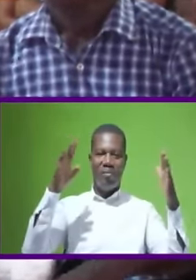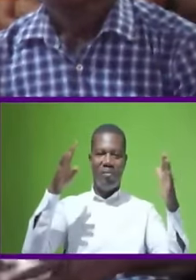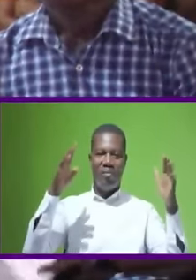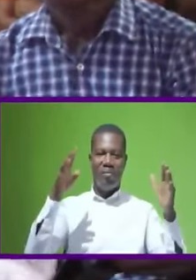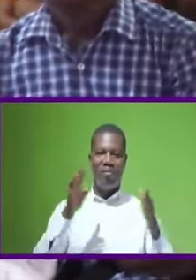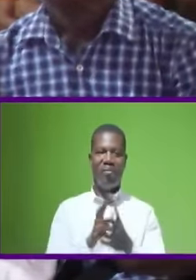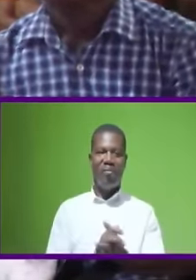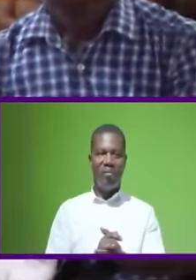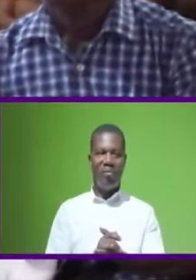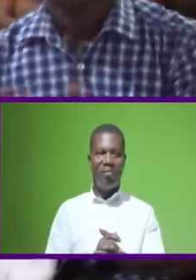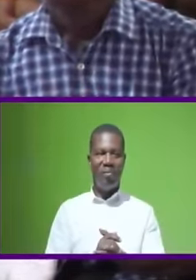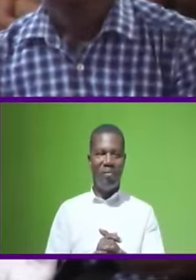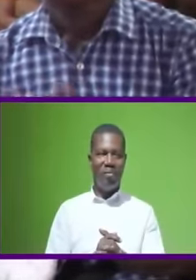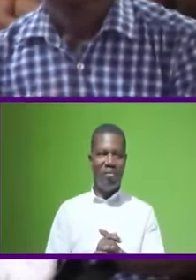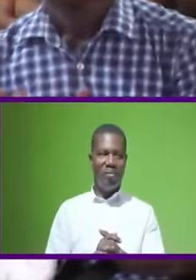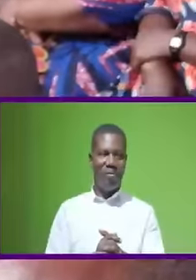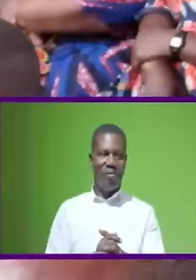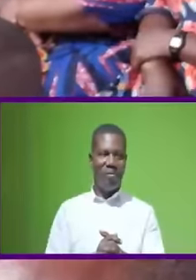I don't know that I can't.